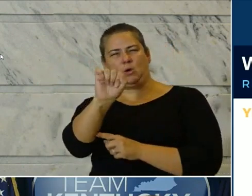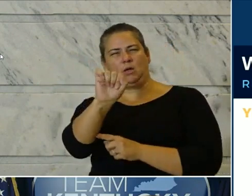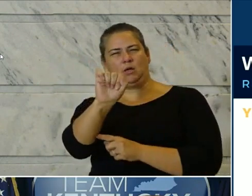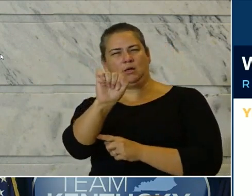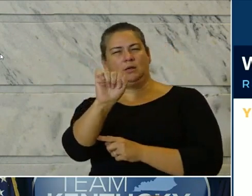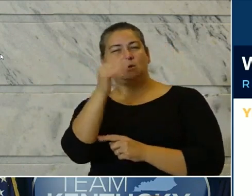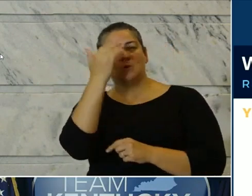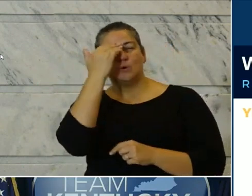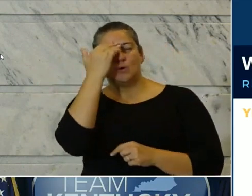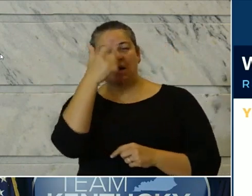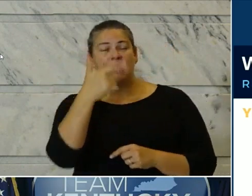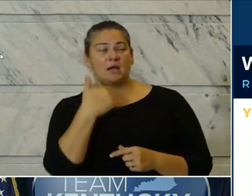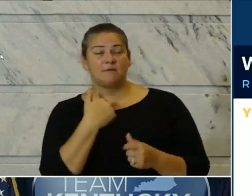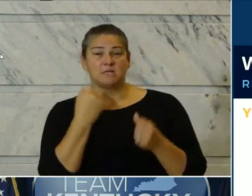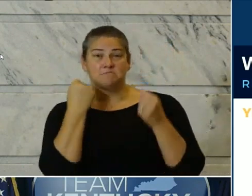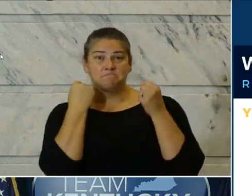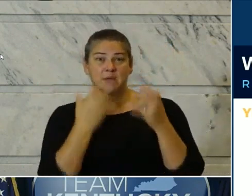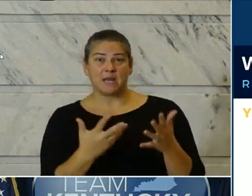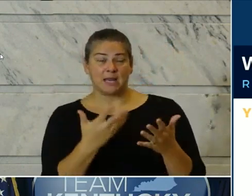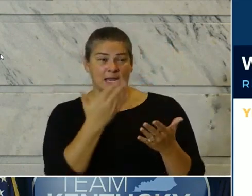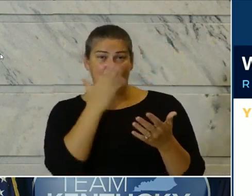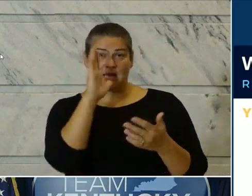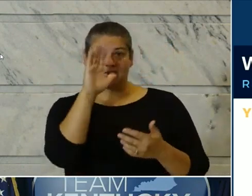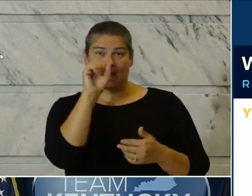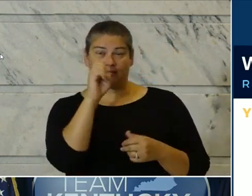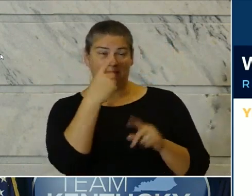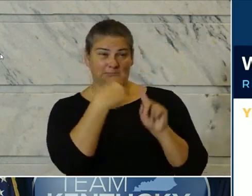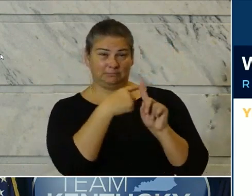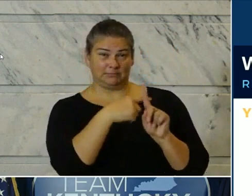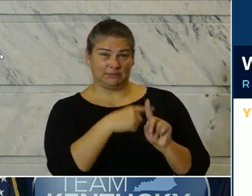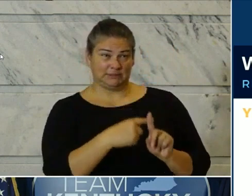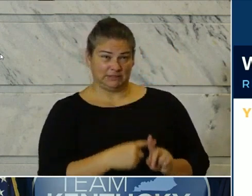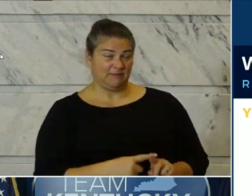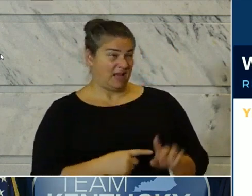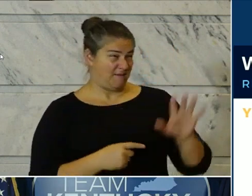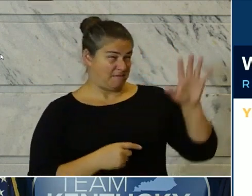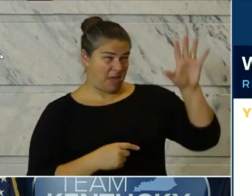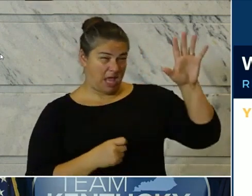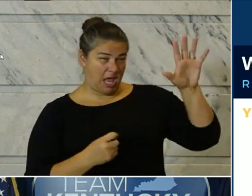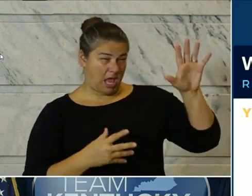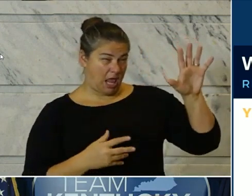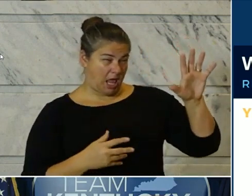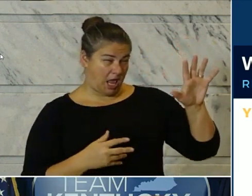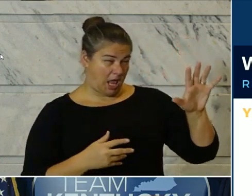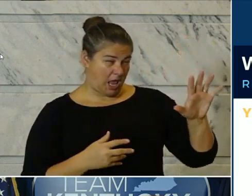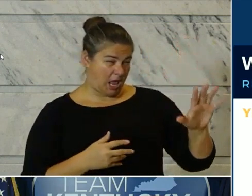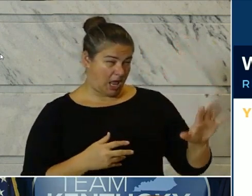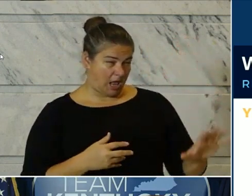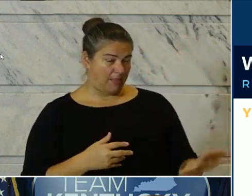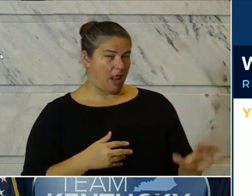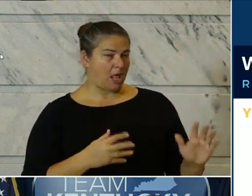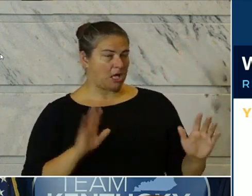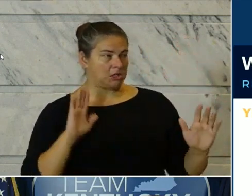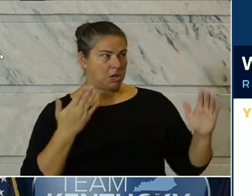lot of cases, and because you've had some, you start to taper off. But then what we have seen in numerous